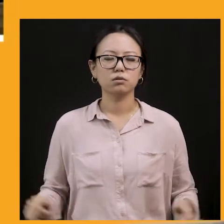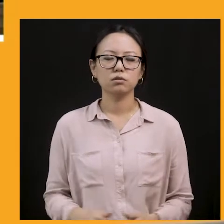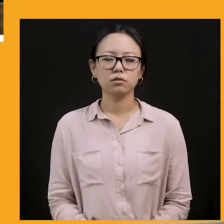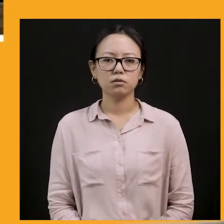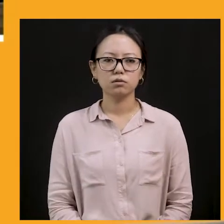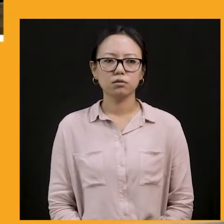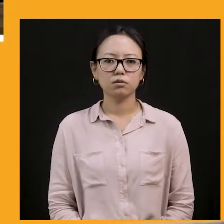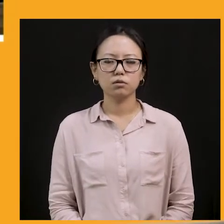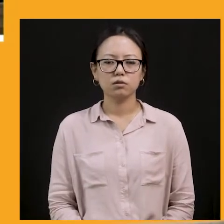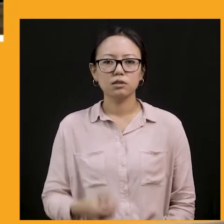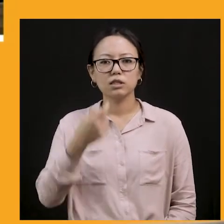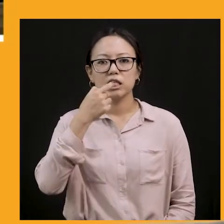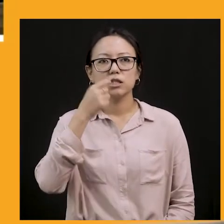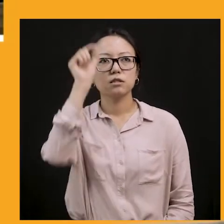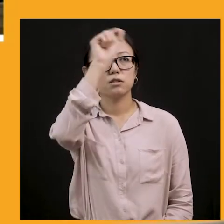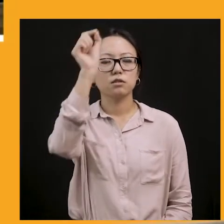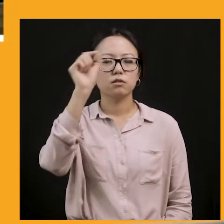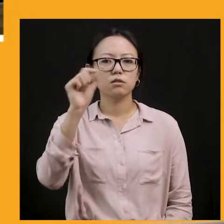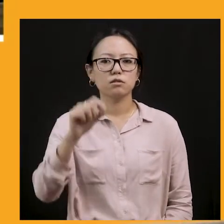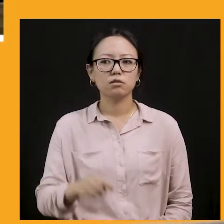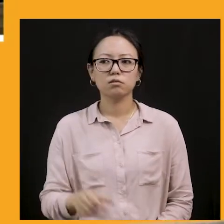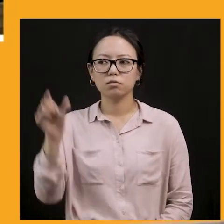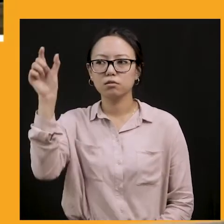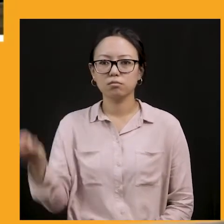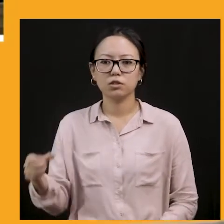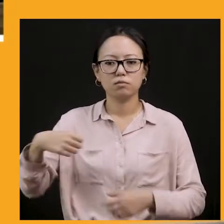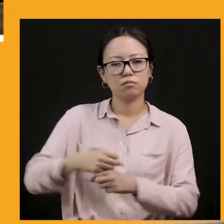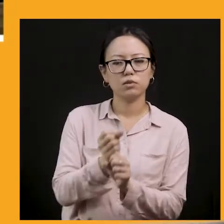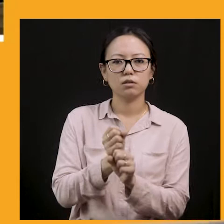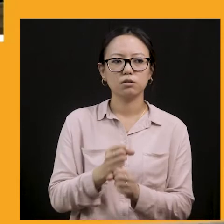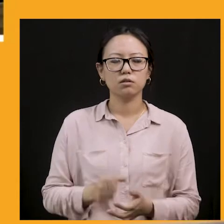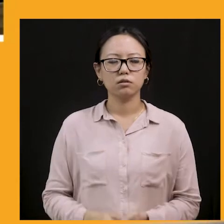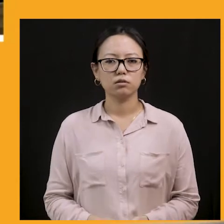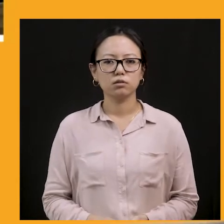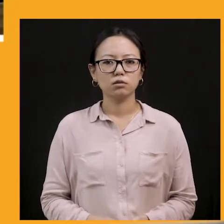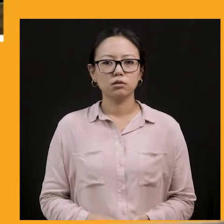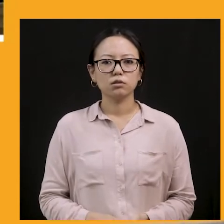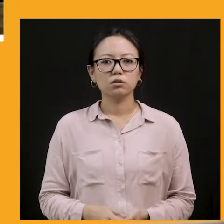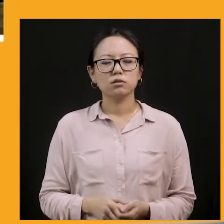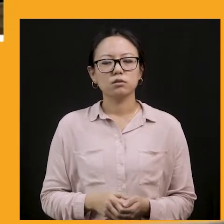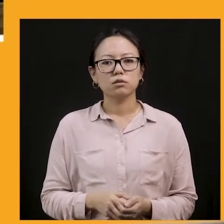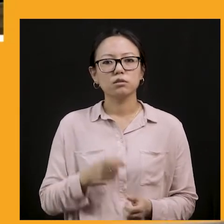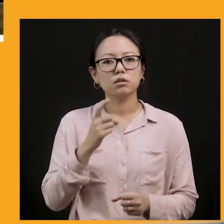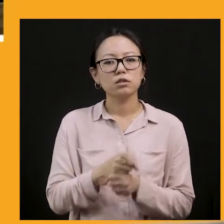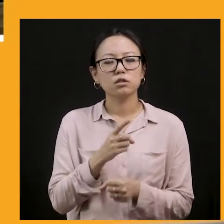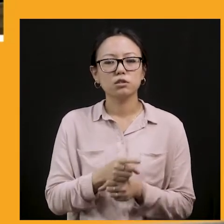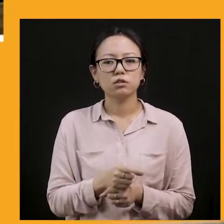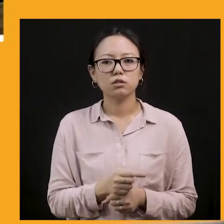okay? The chalk, this was made by a man, so that the teacher can use this